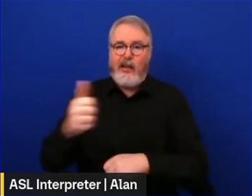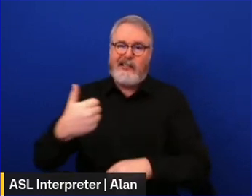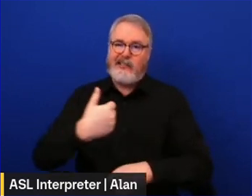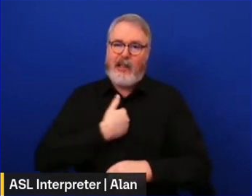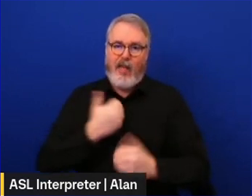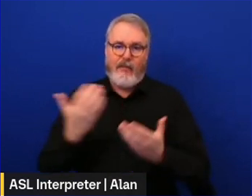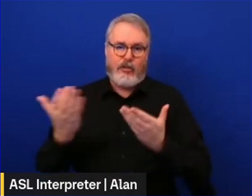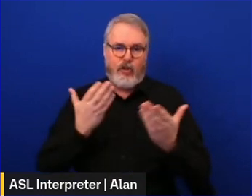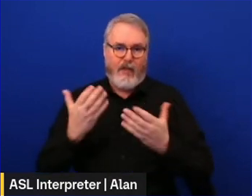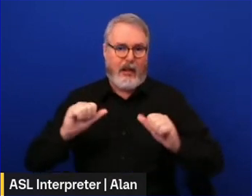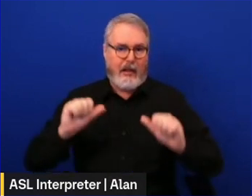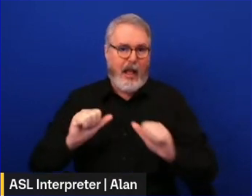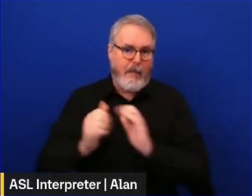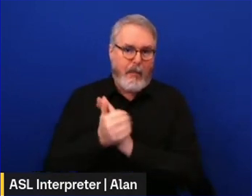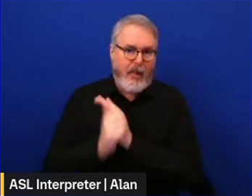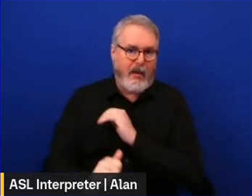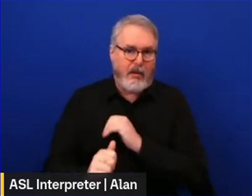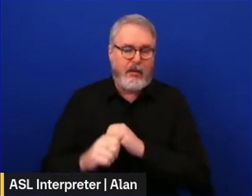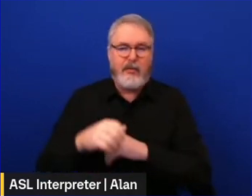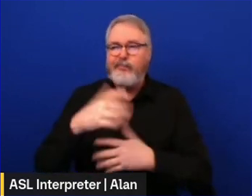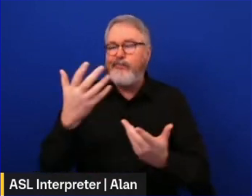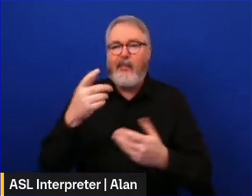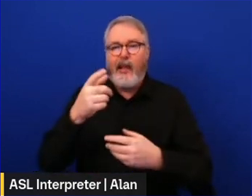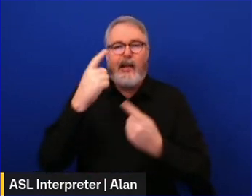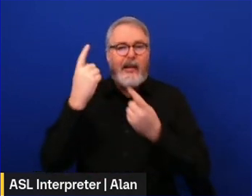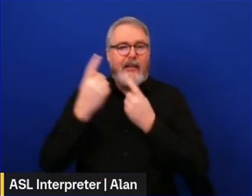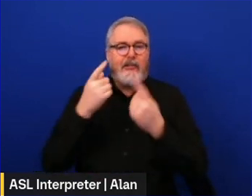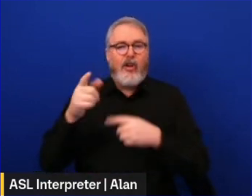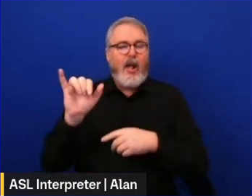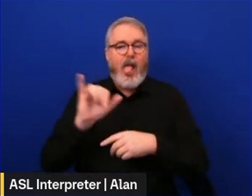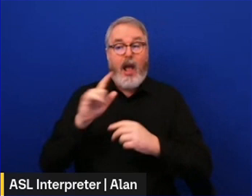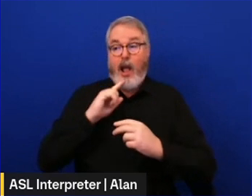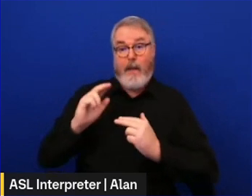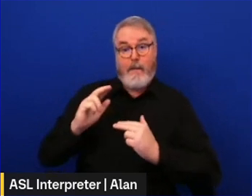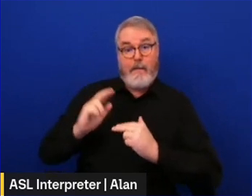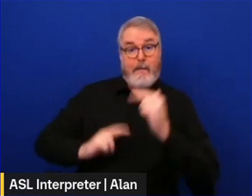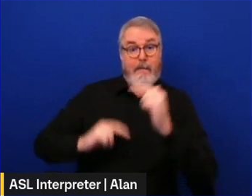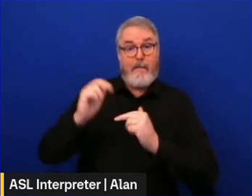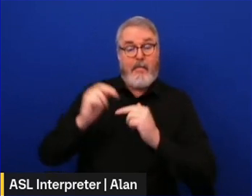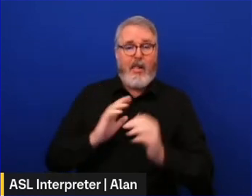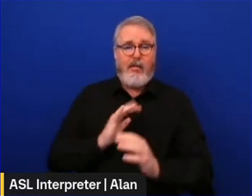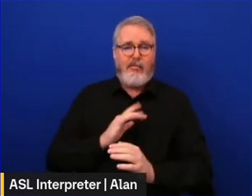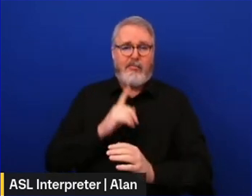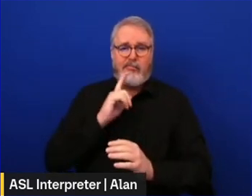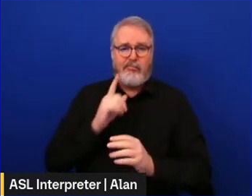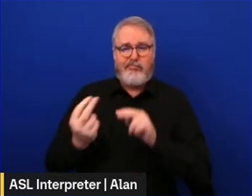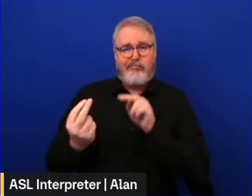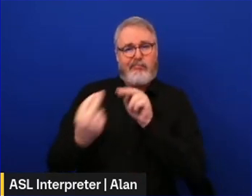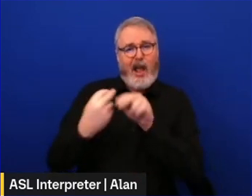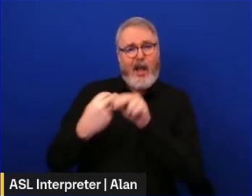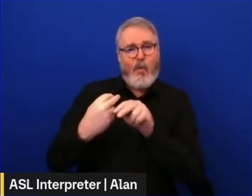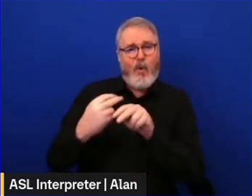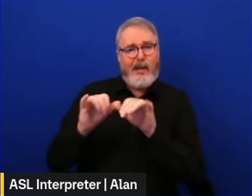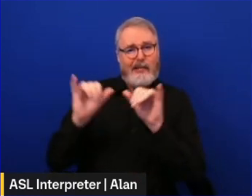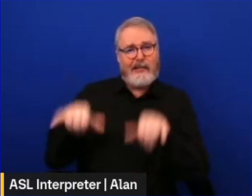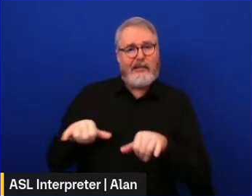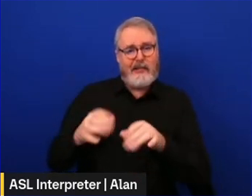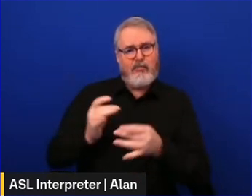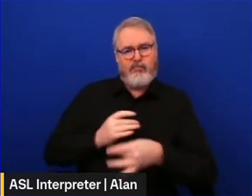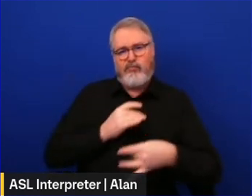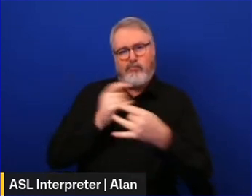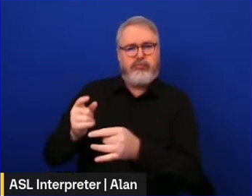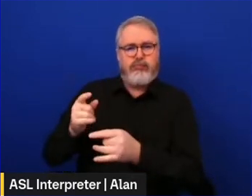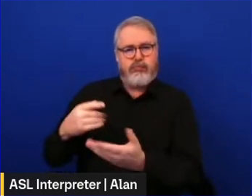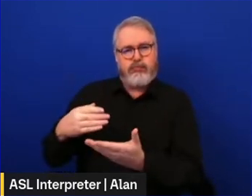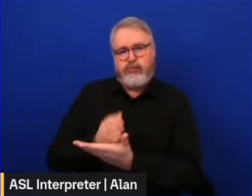Consider that it is like constructing a well-oiled highway system, a solid foundation that